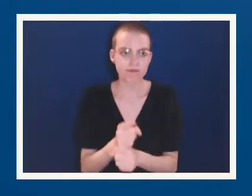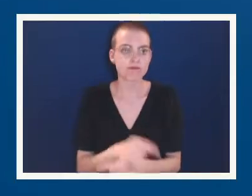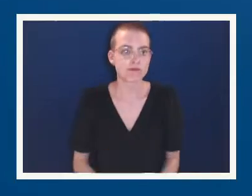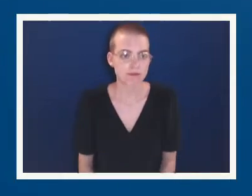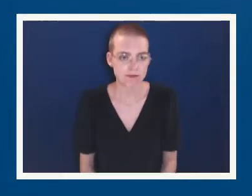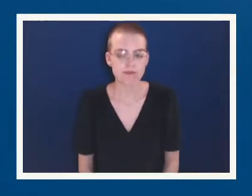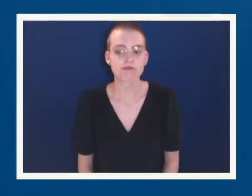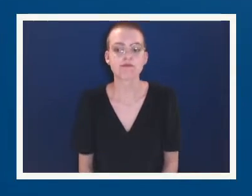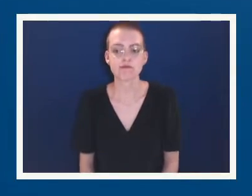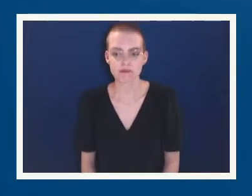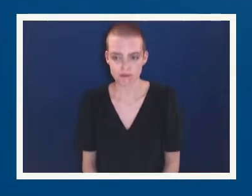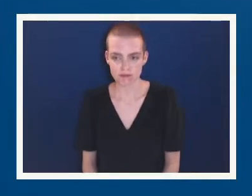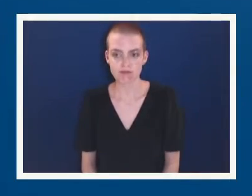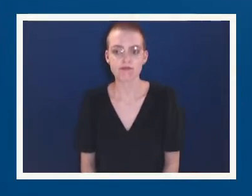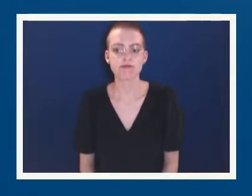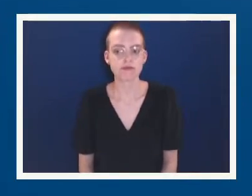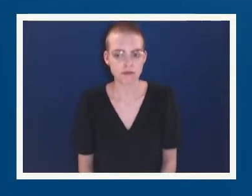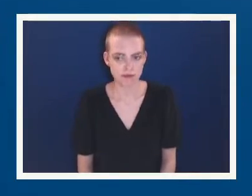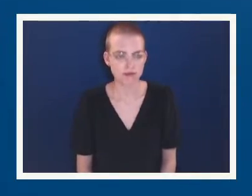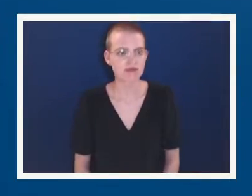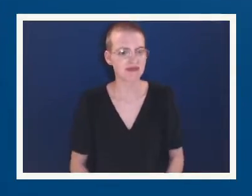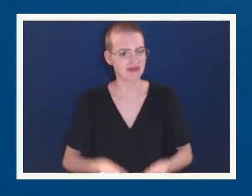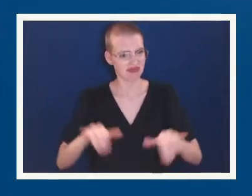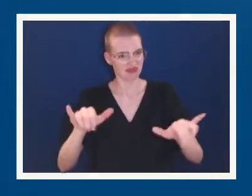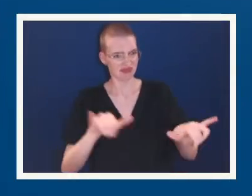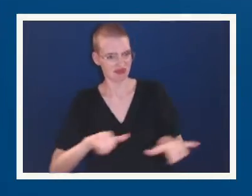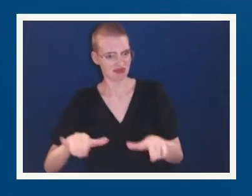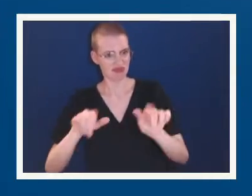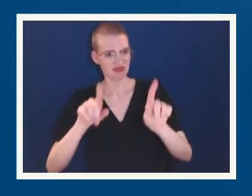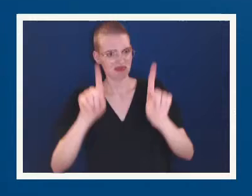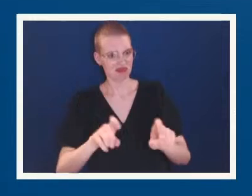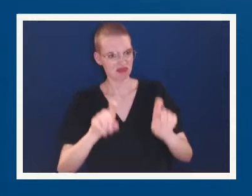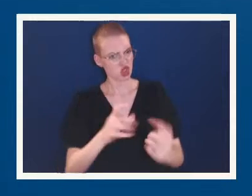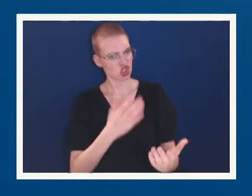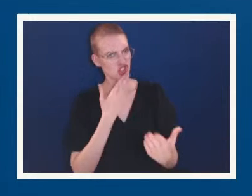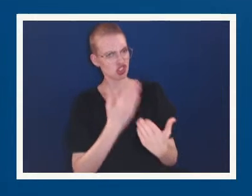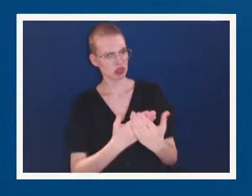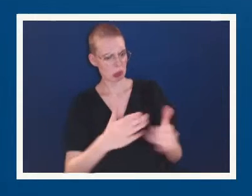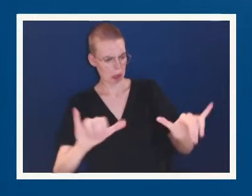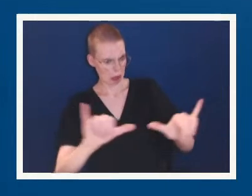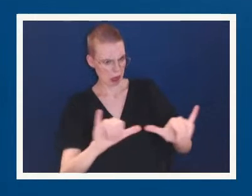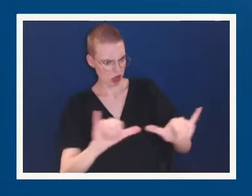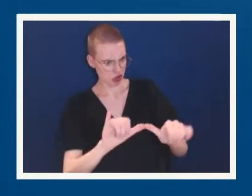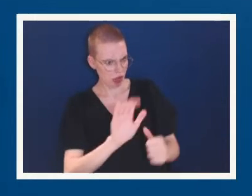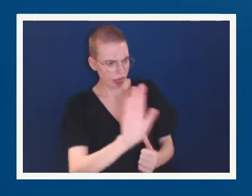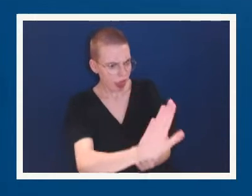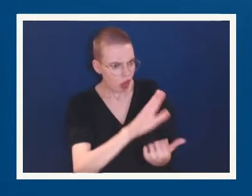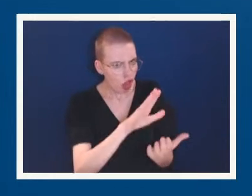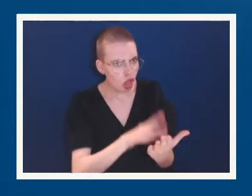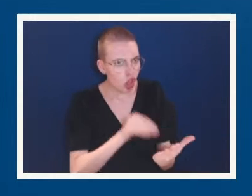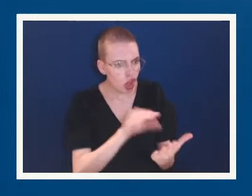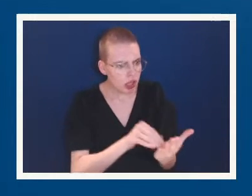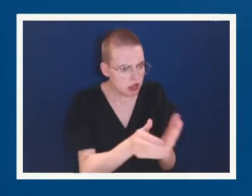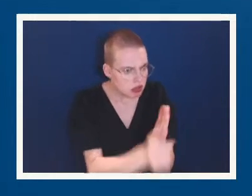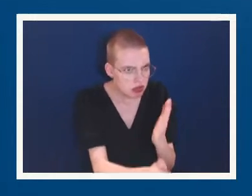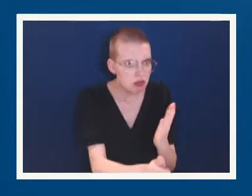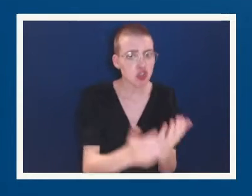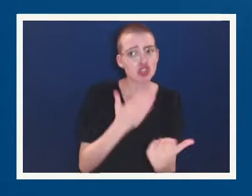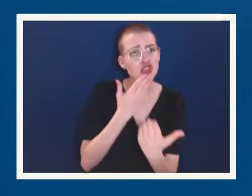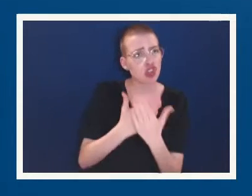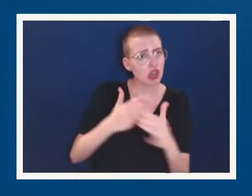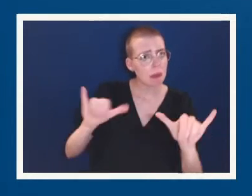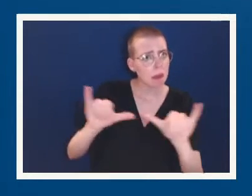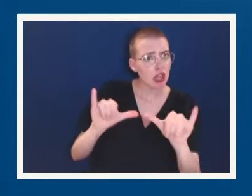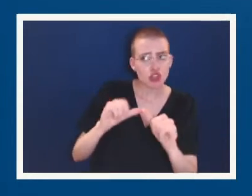It is not a measurement of how well a kid learns or how well a teacher teaches. And in its